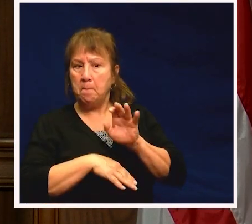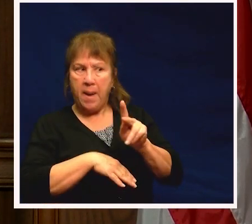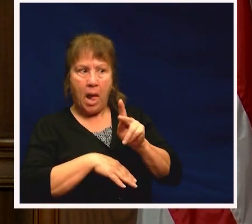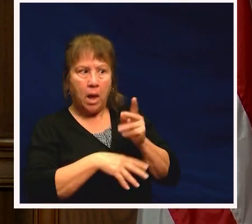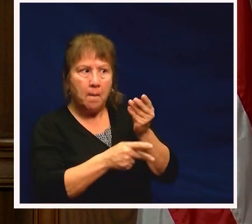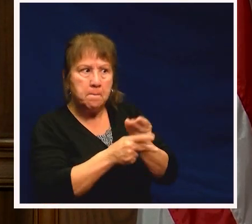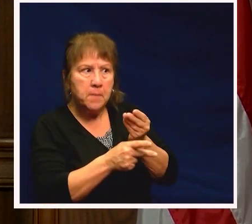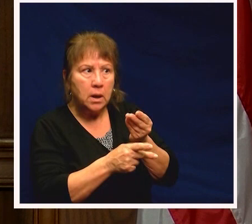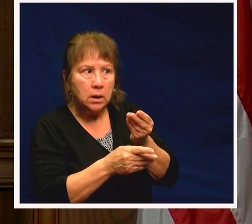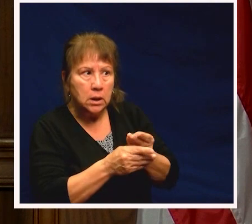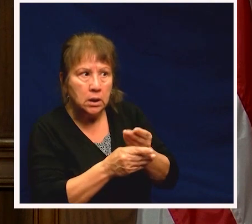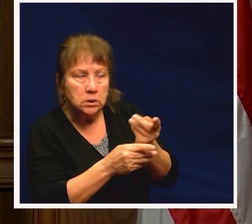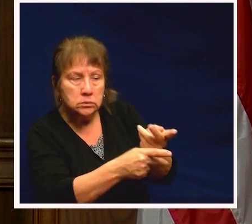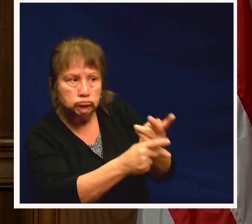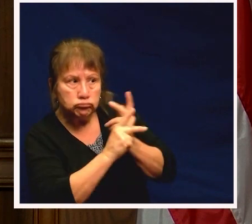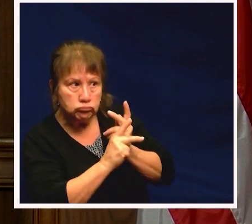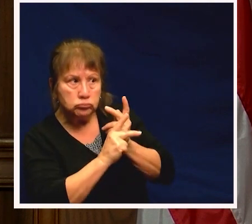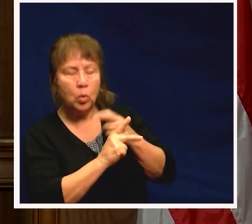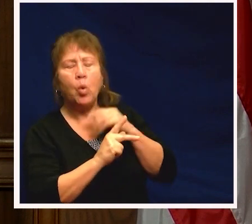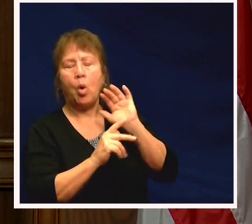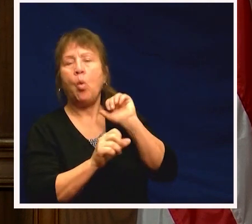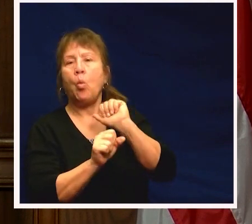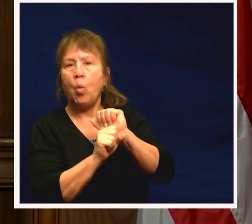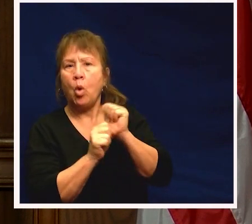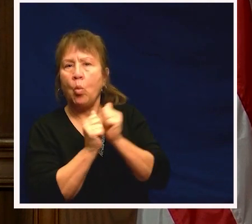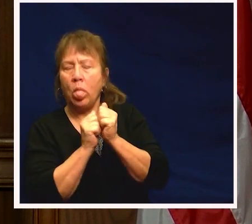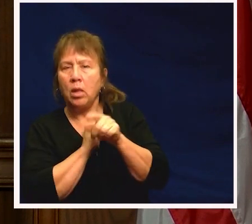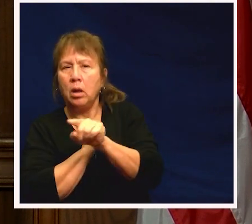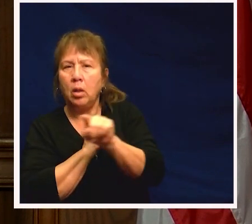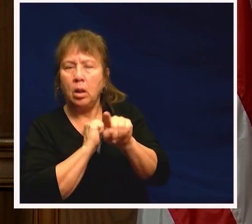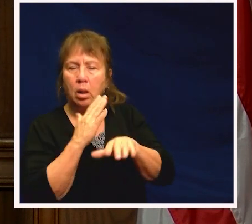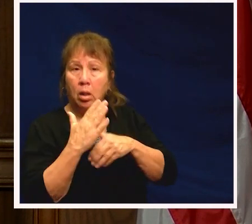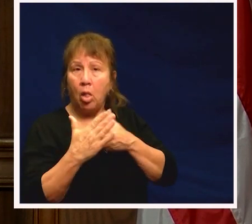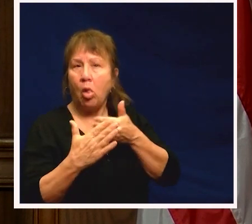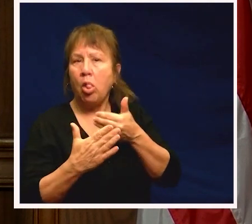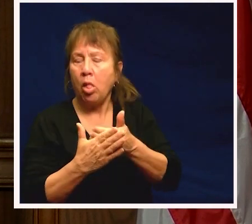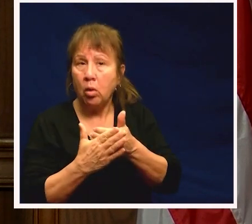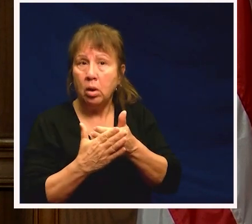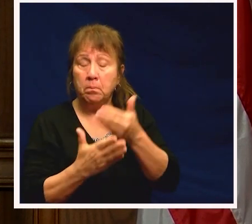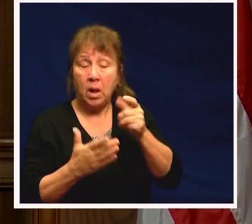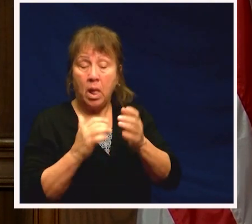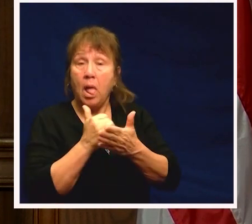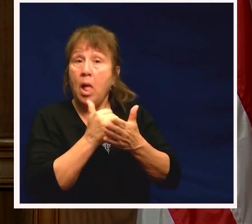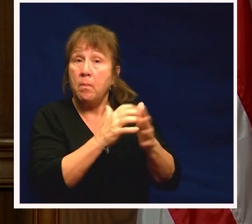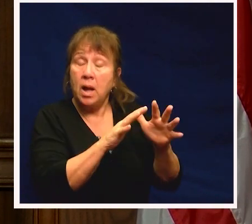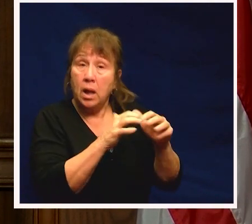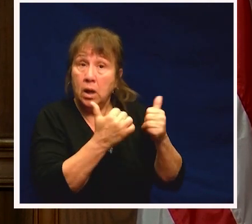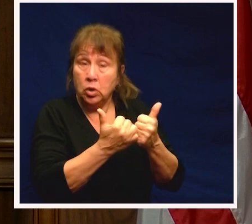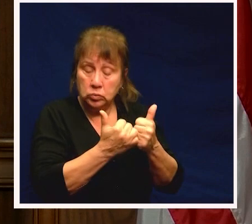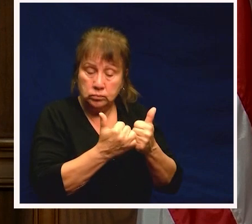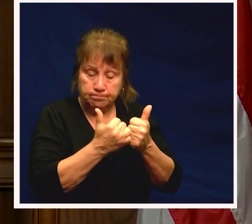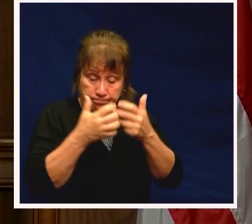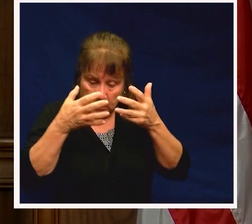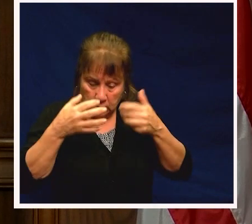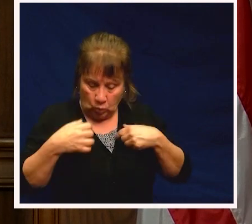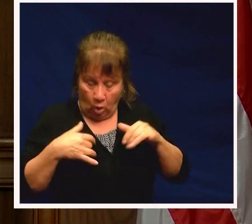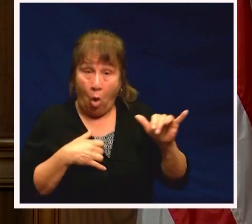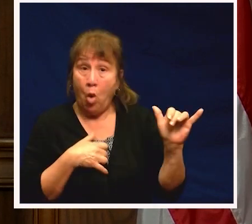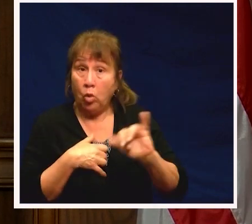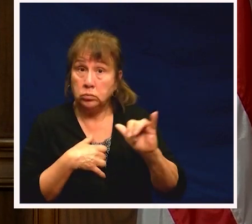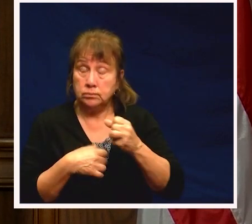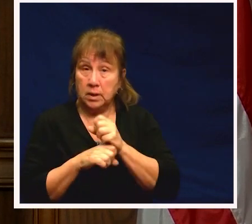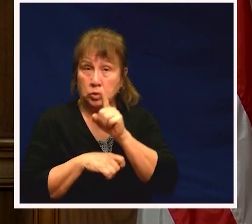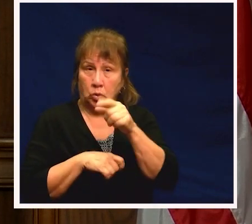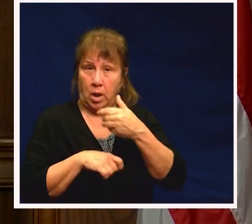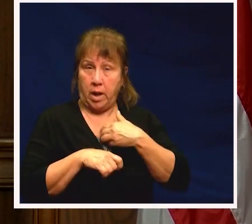loan, if you need nonprofit assistance, we're going to work with them closely. We'll also try to ensure that they have a disaster case manager